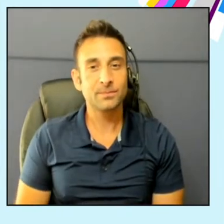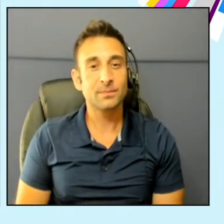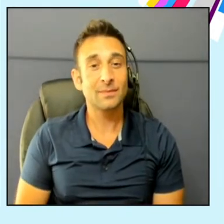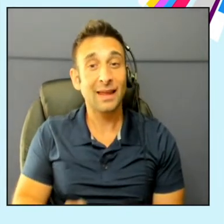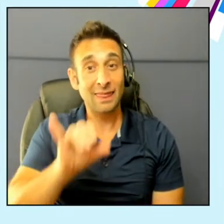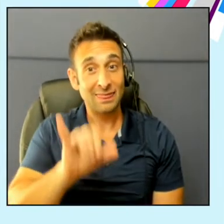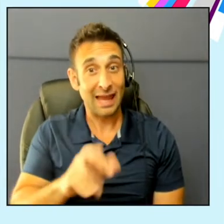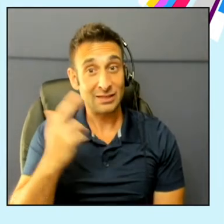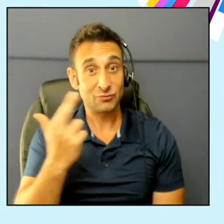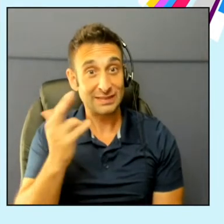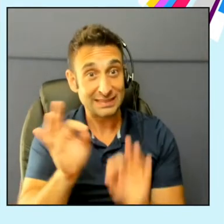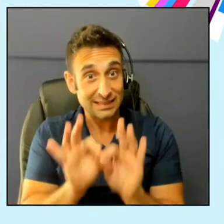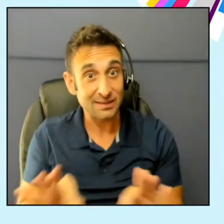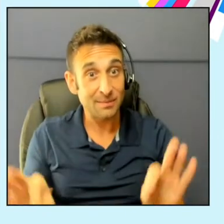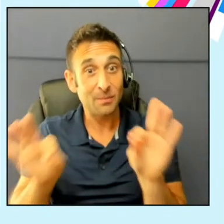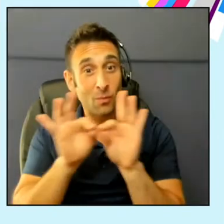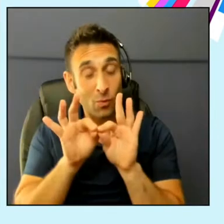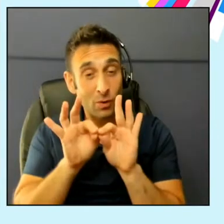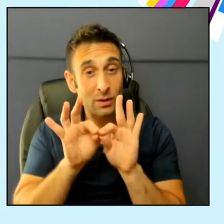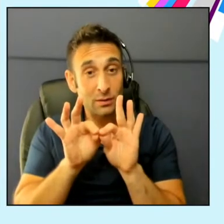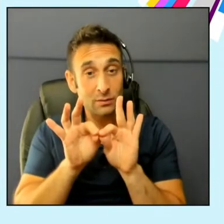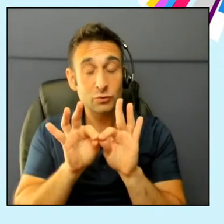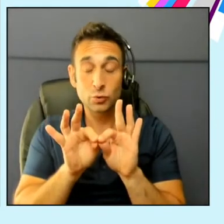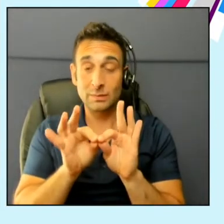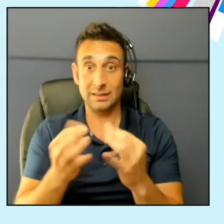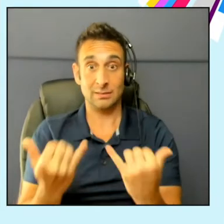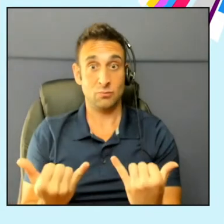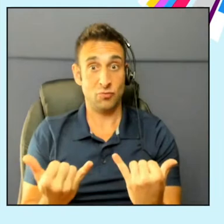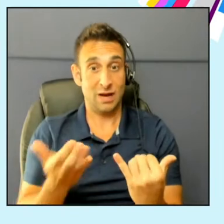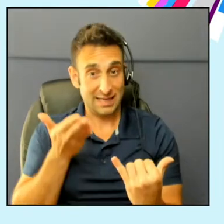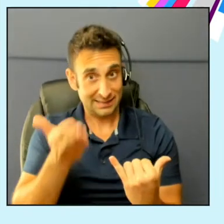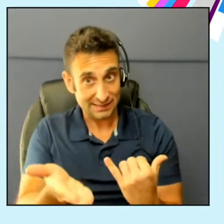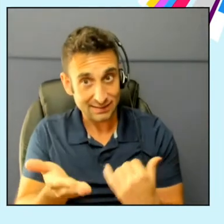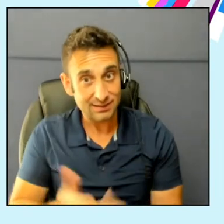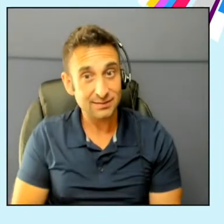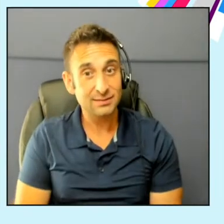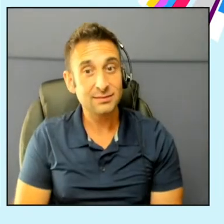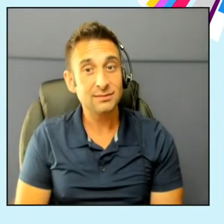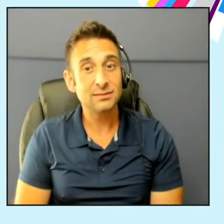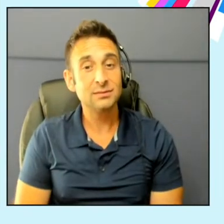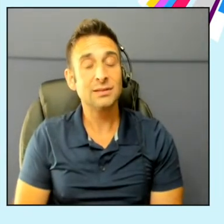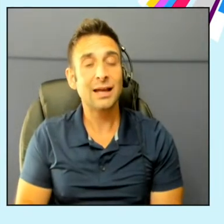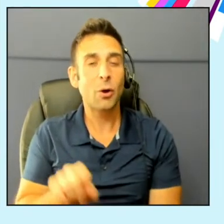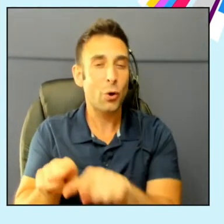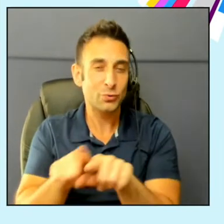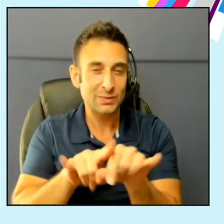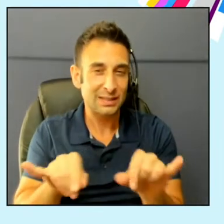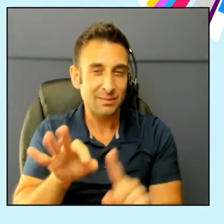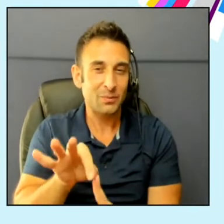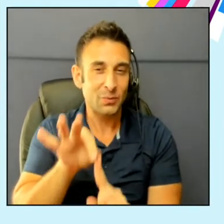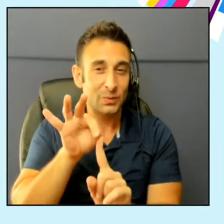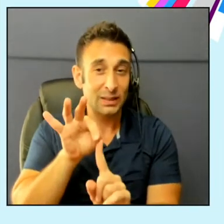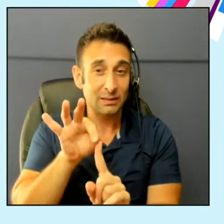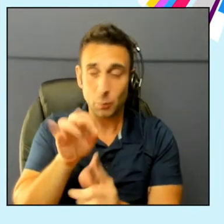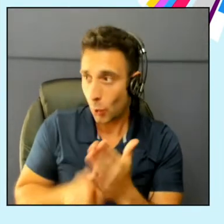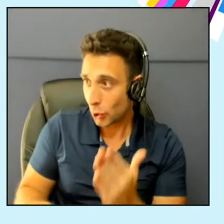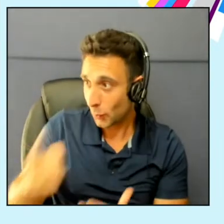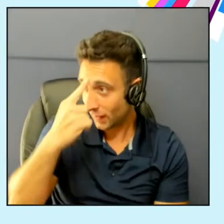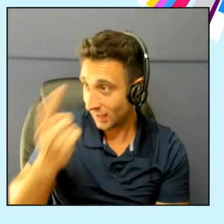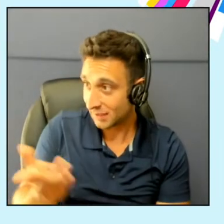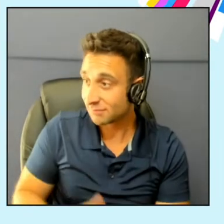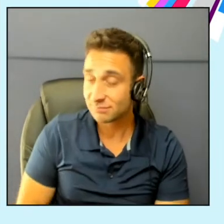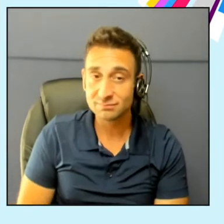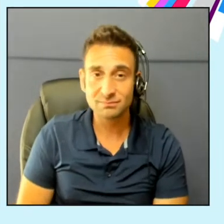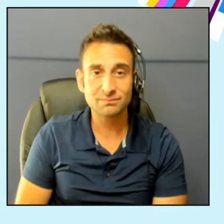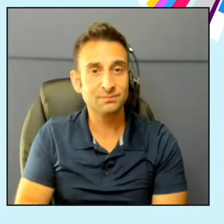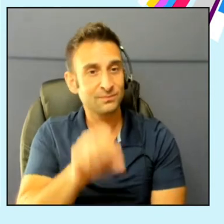very important to be present and to be unique. What do you think? Yeah, thanks, Luca.